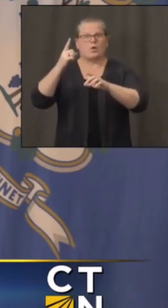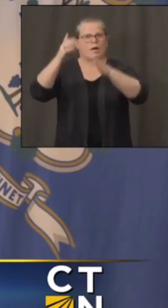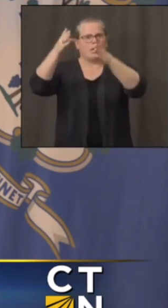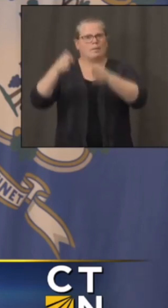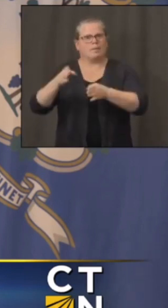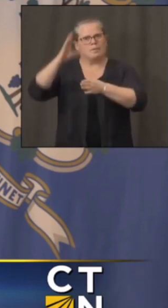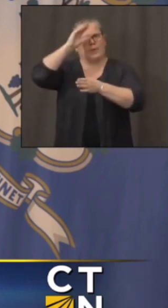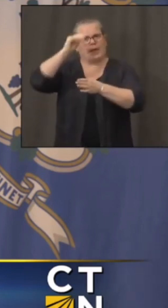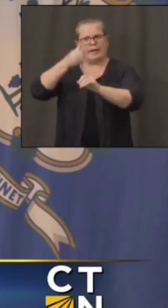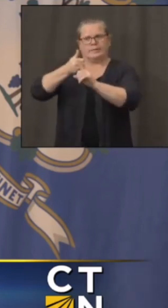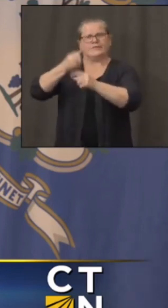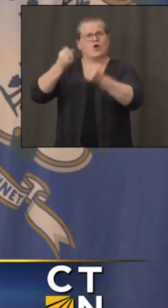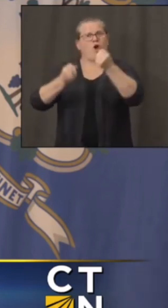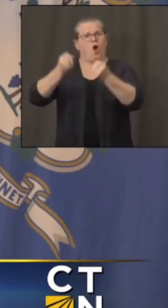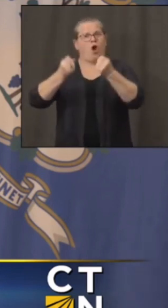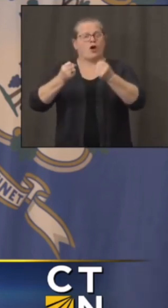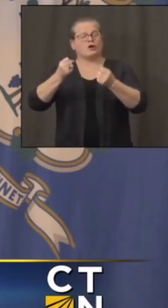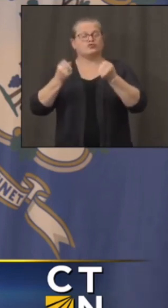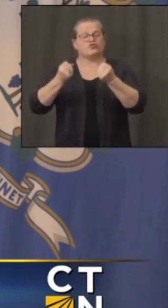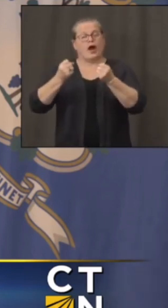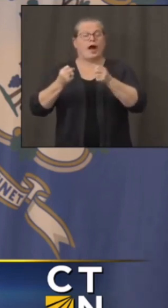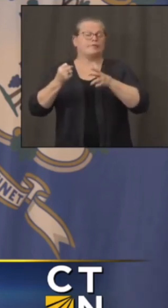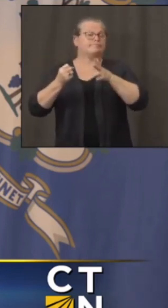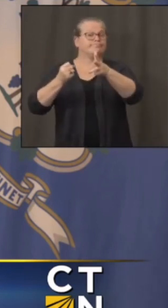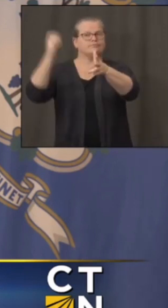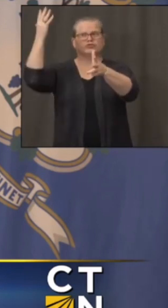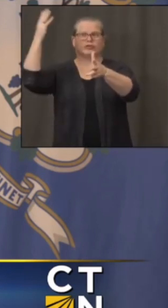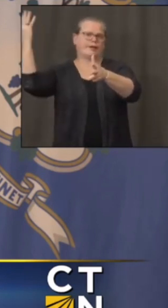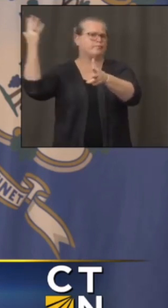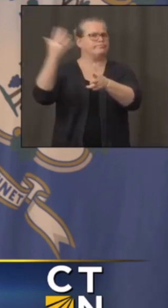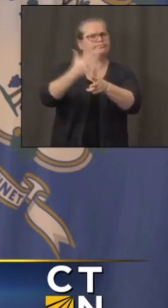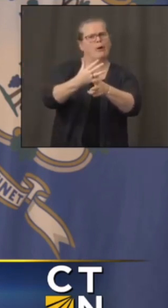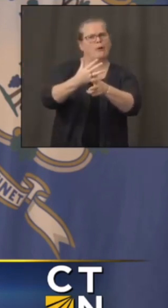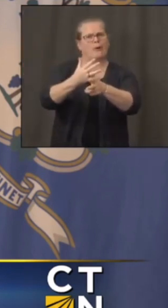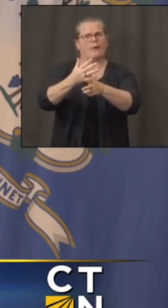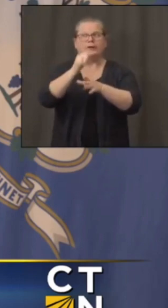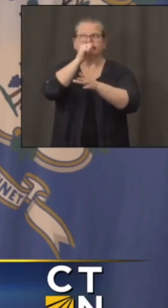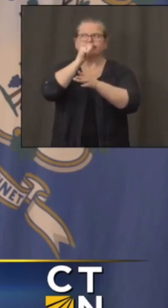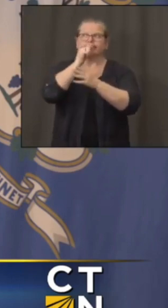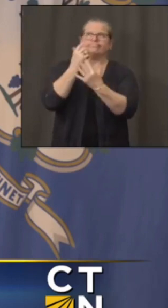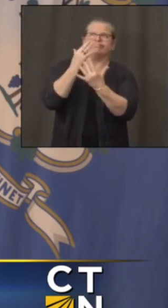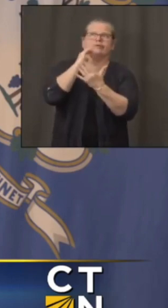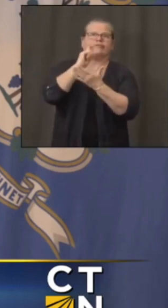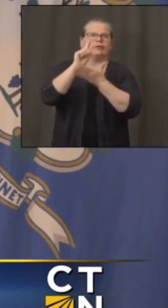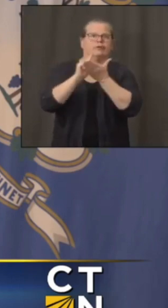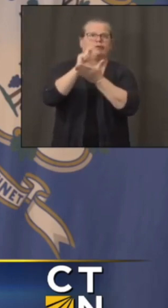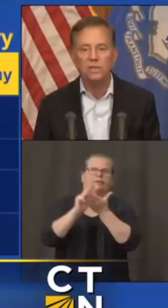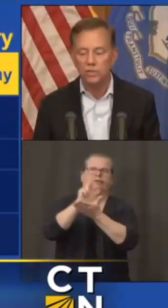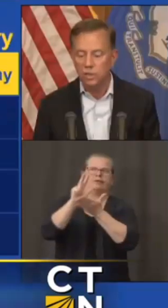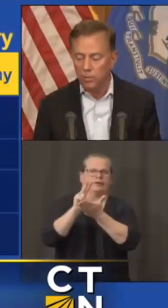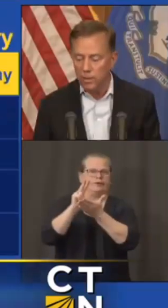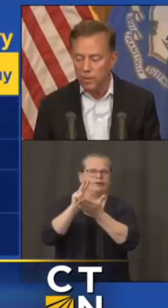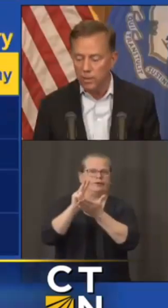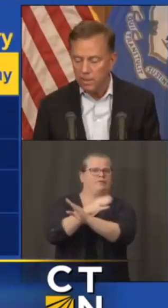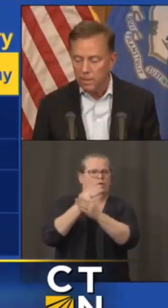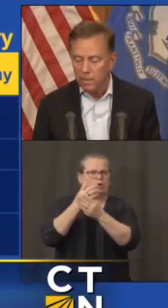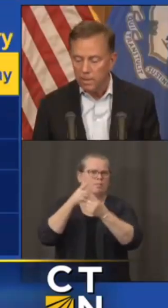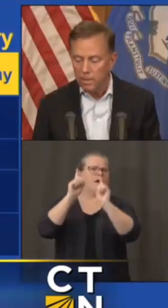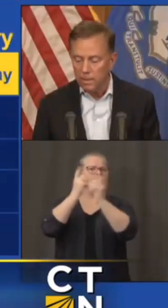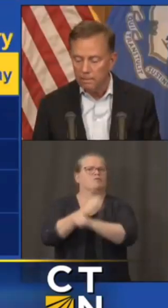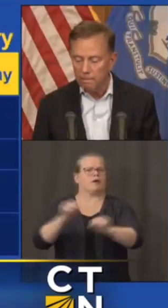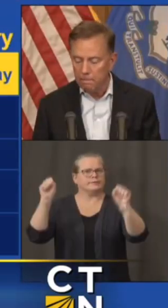So it'll be an interesting public hearing. But first, let me start with where we usually do, which is the COVID daily summary.